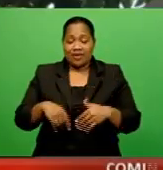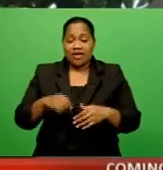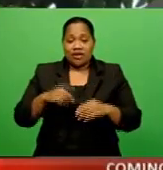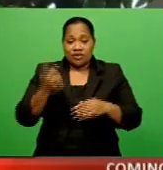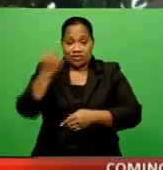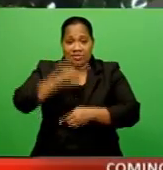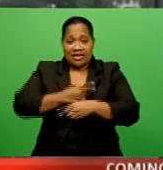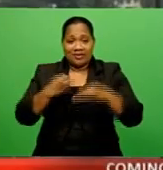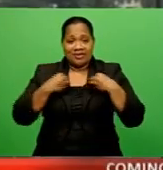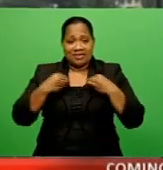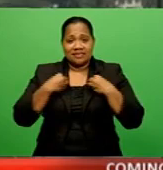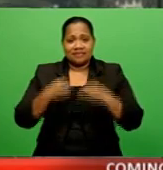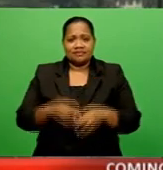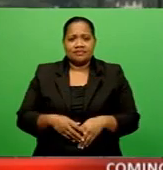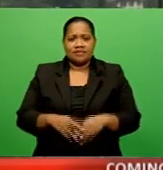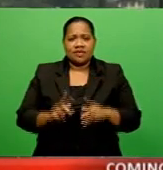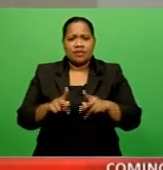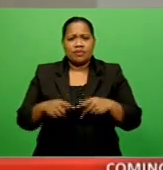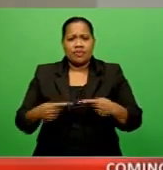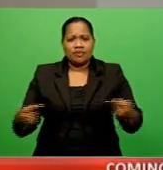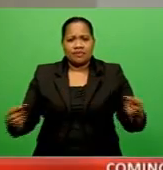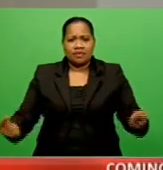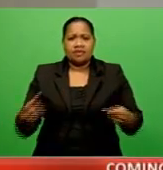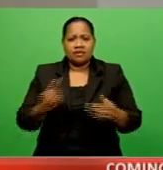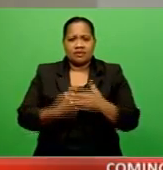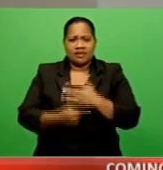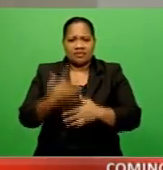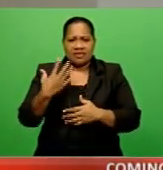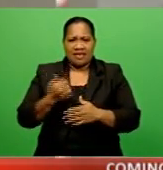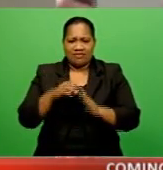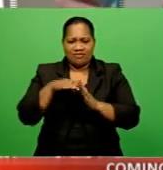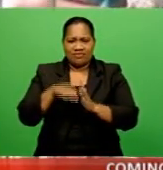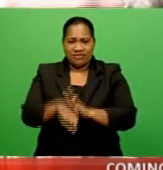tonight, property valuers face downturn in business.